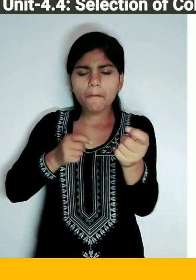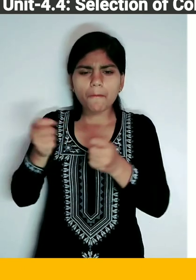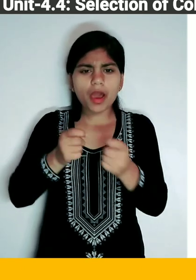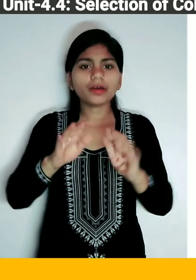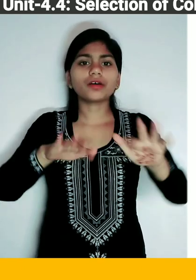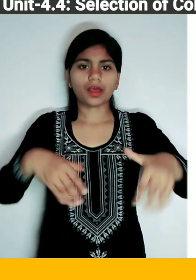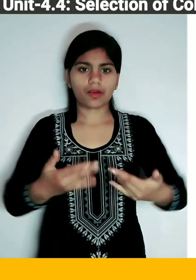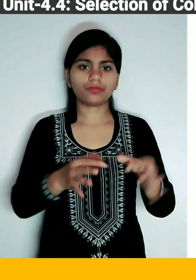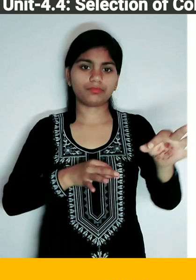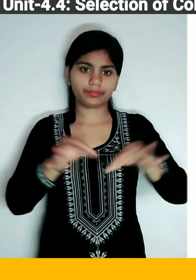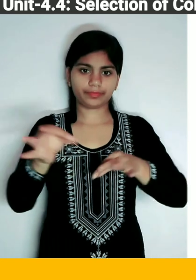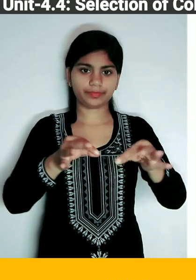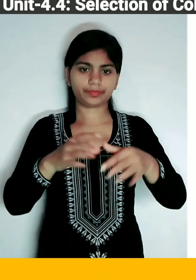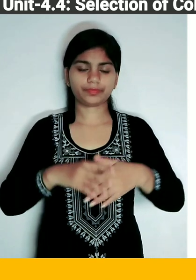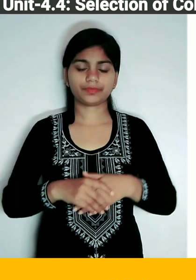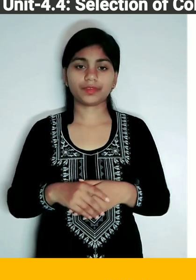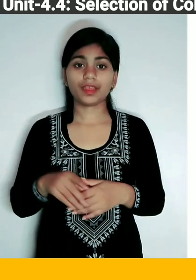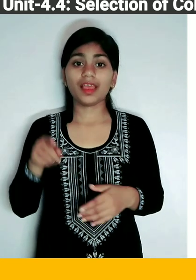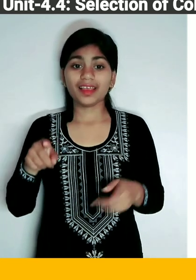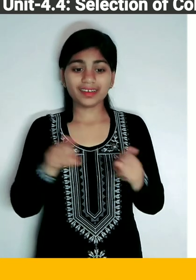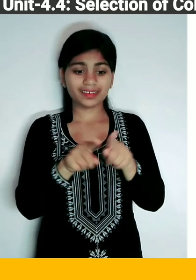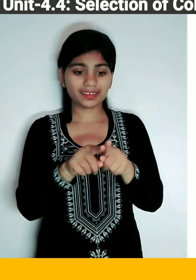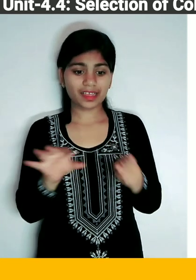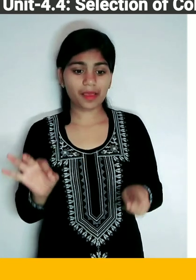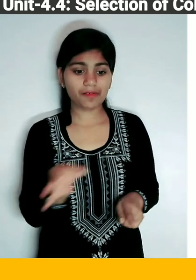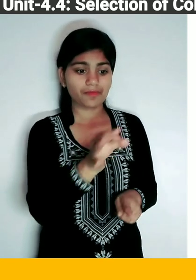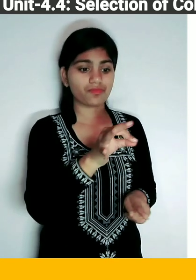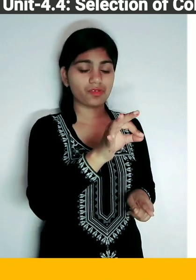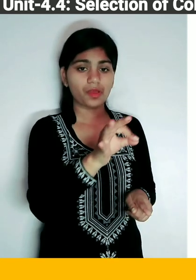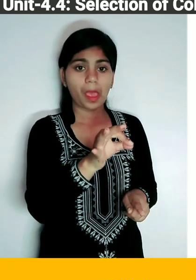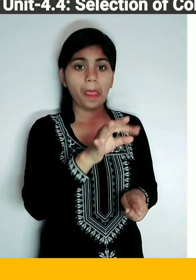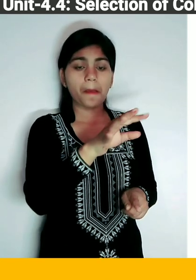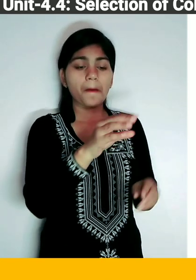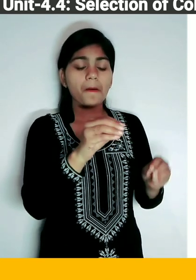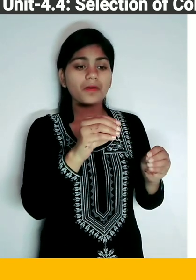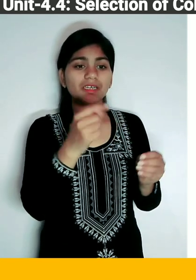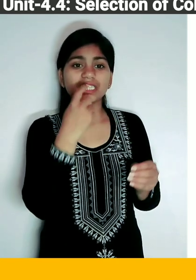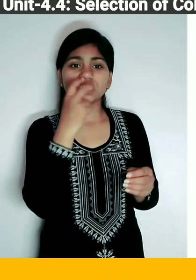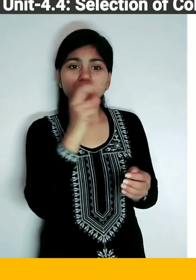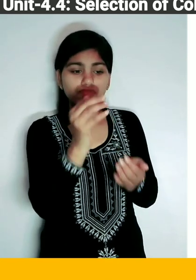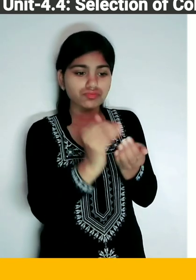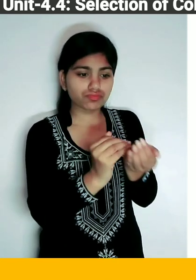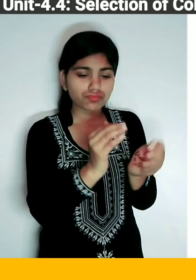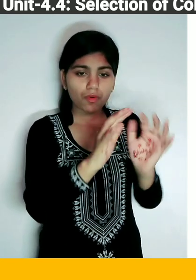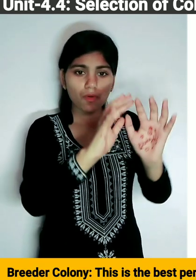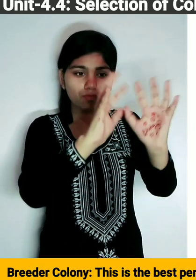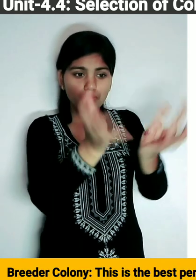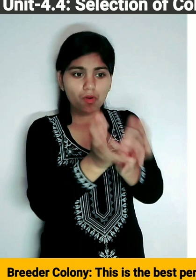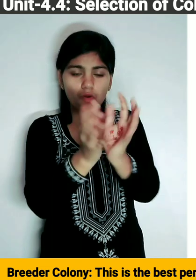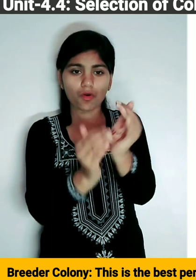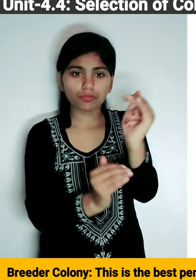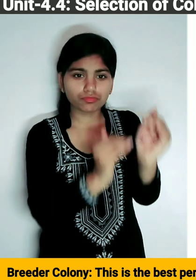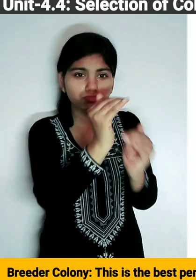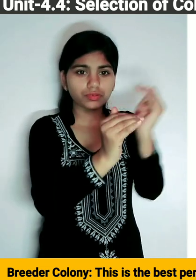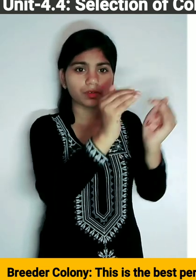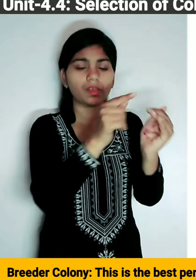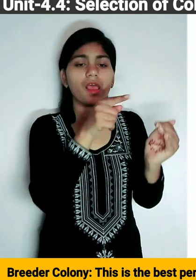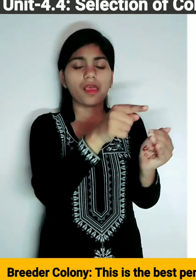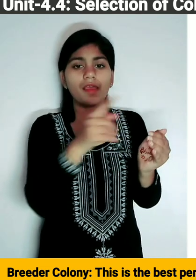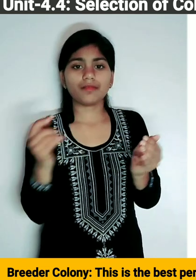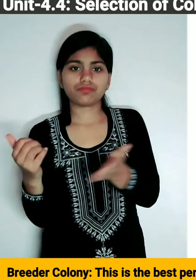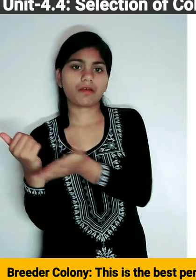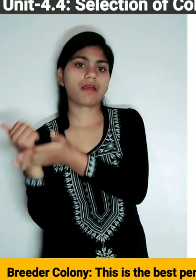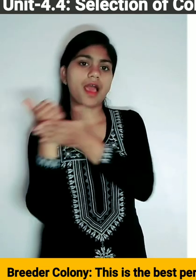starter colony and cell builder or finisher colony. Number 1.